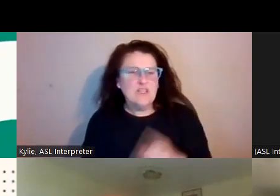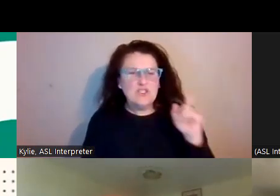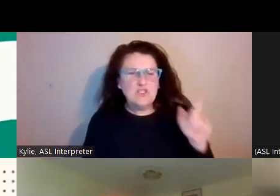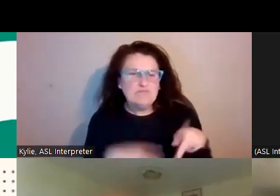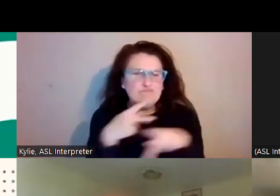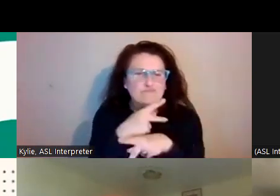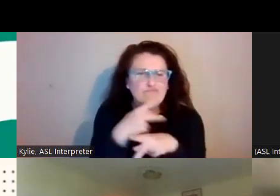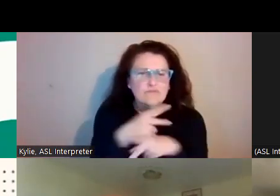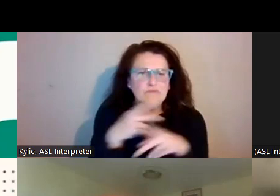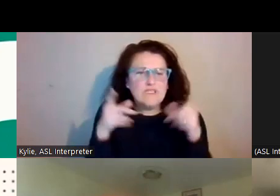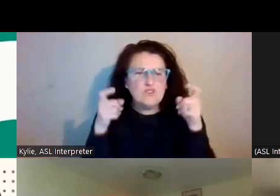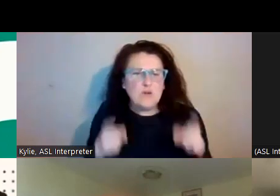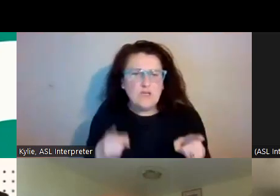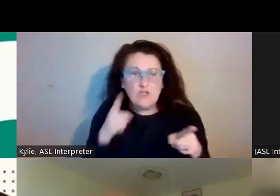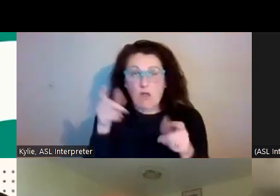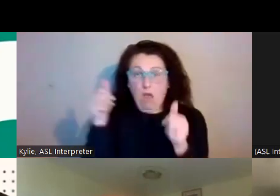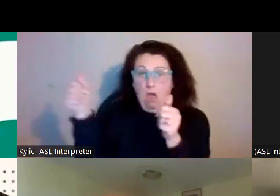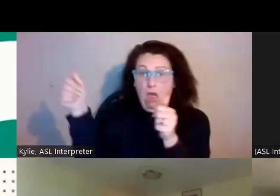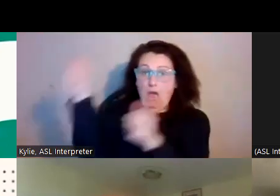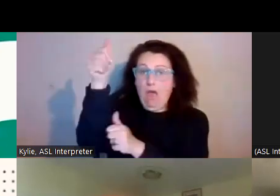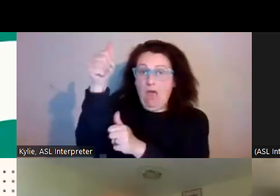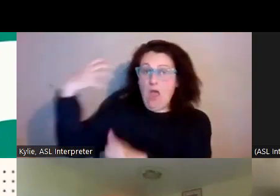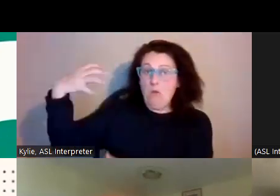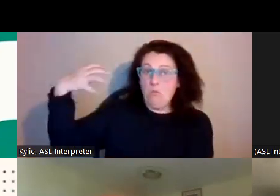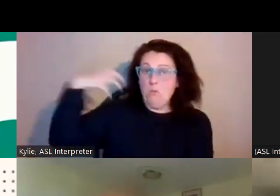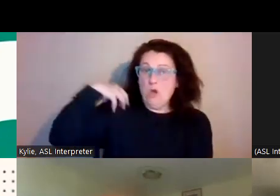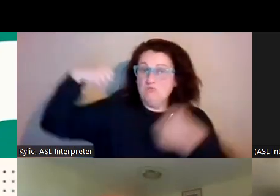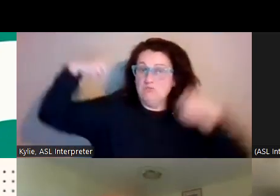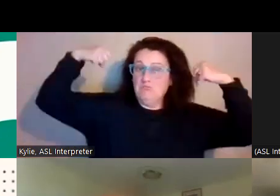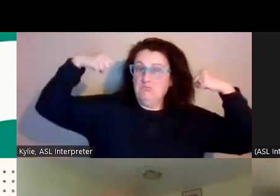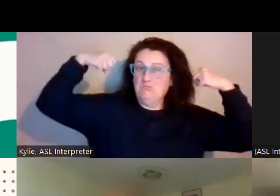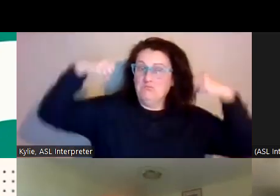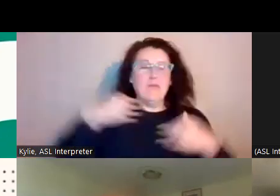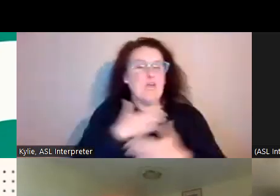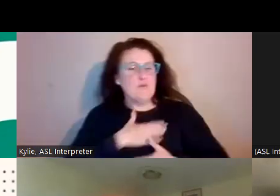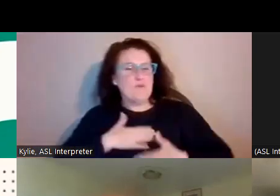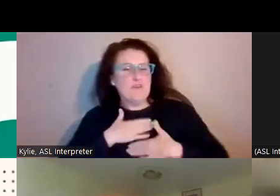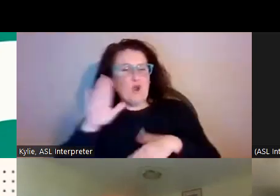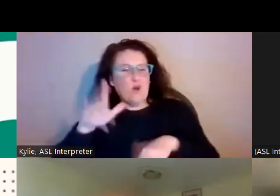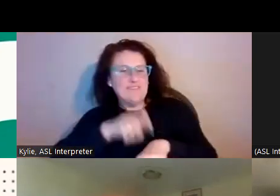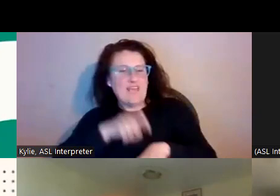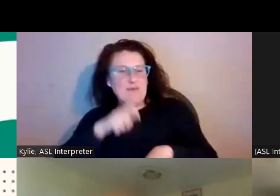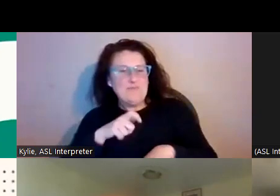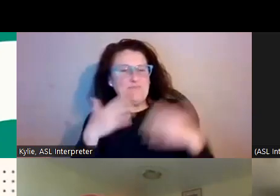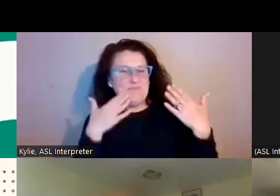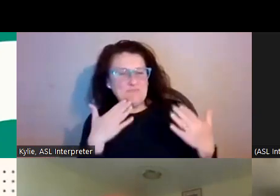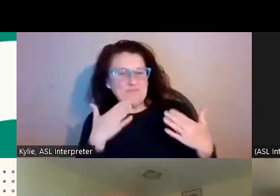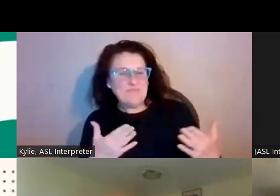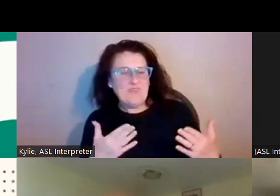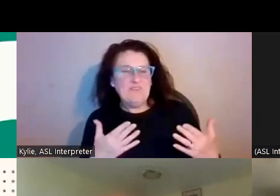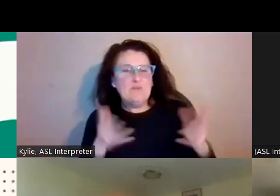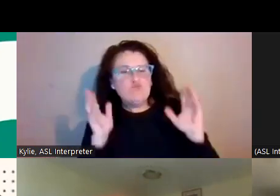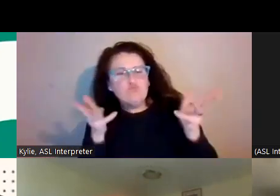director, the head honcho of the next program. So we appreciate her time. And I'm sure you'll appreciate her time if you ever speak with her in